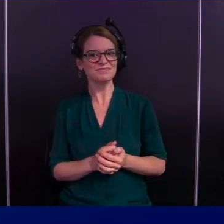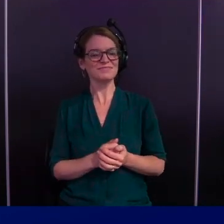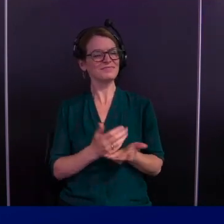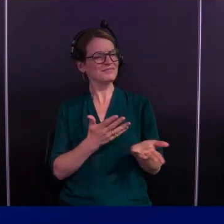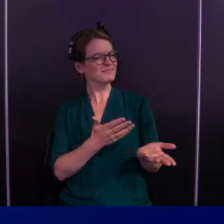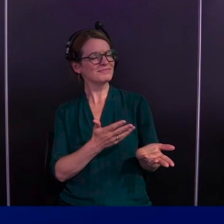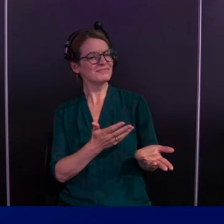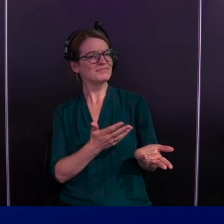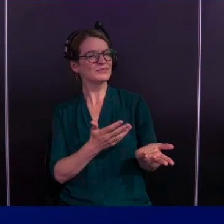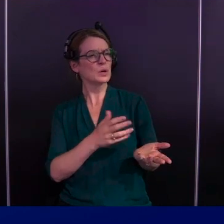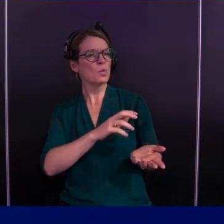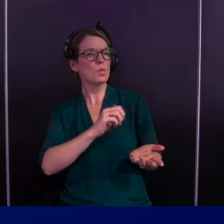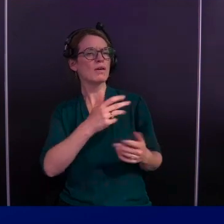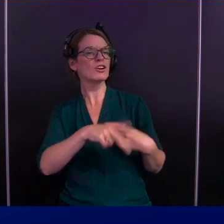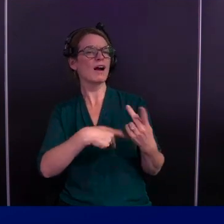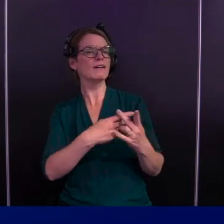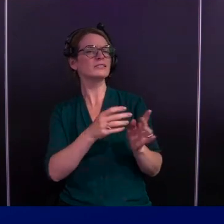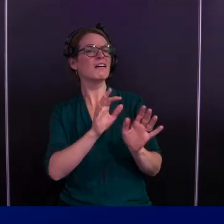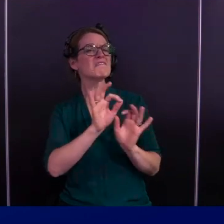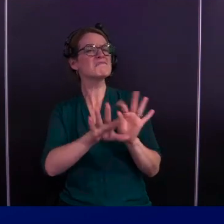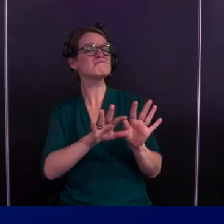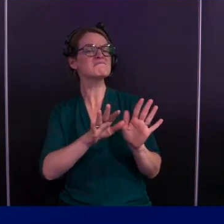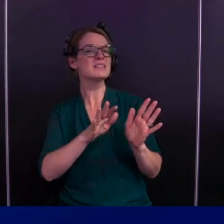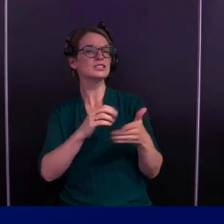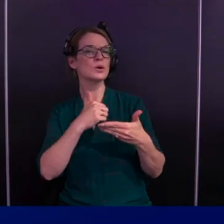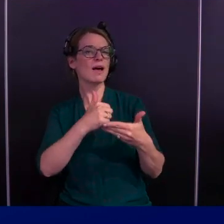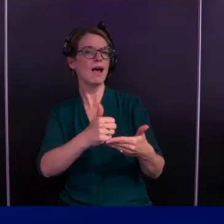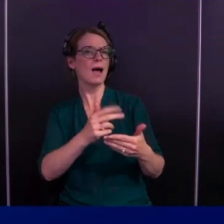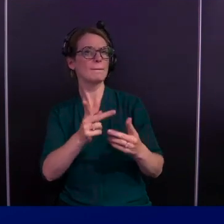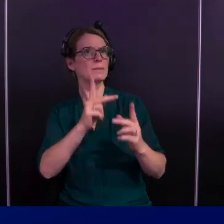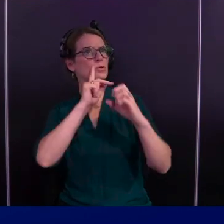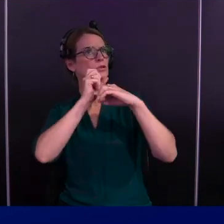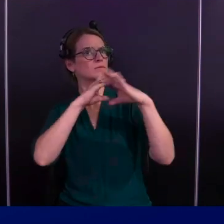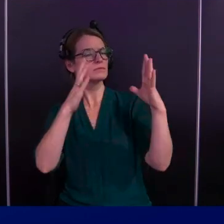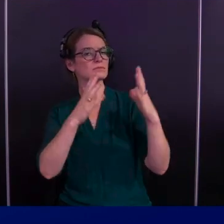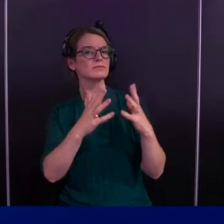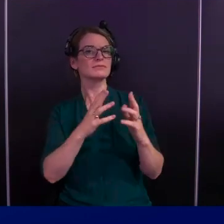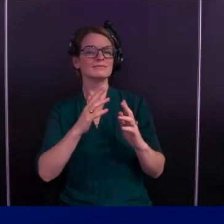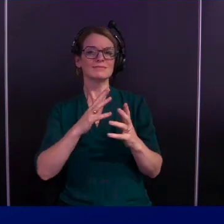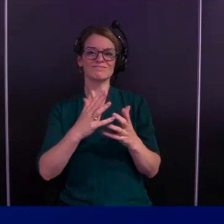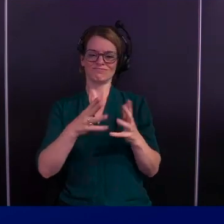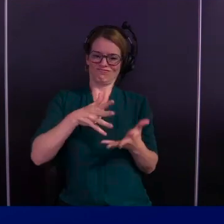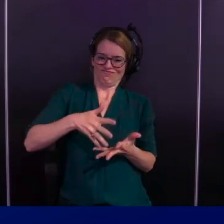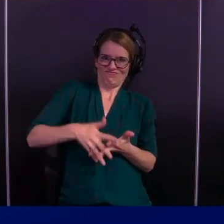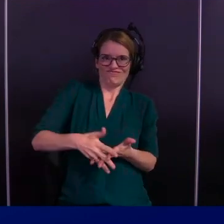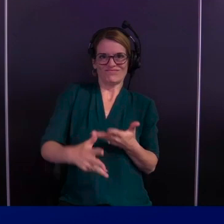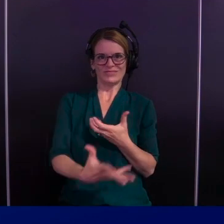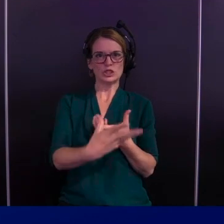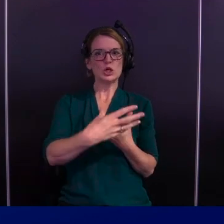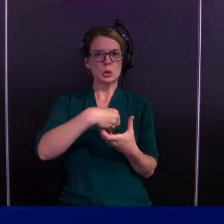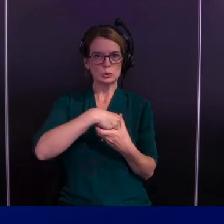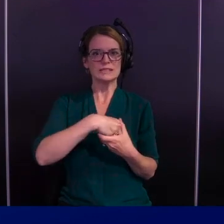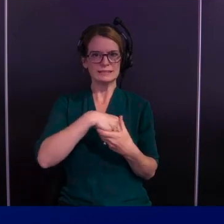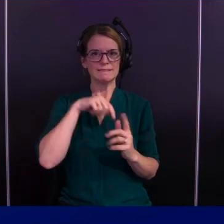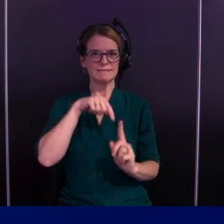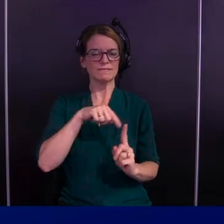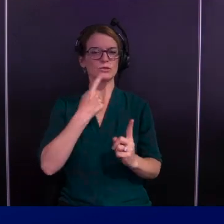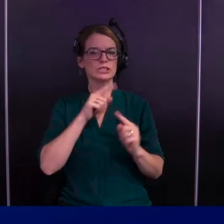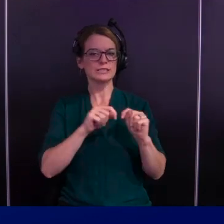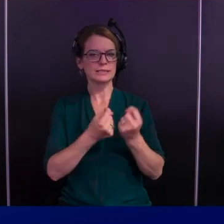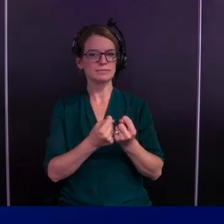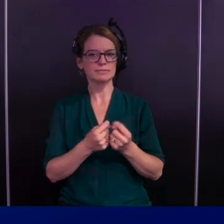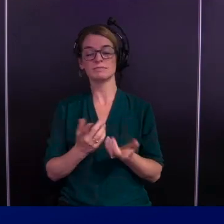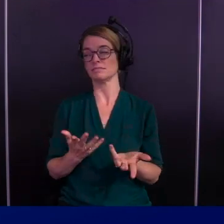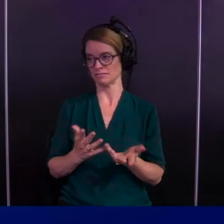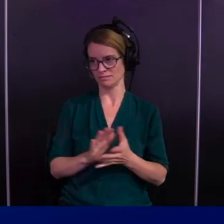you give for people that are trying to build in inclusivity to their team? Yes. So there's a number of different things that you can do. Obviously, depending